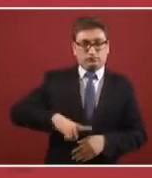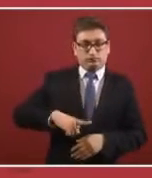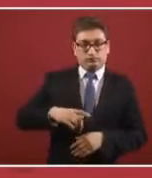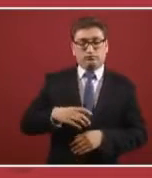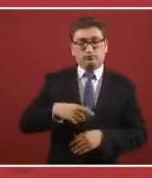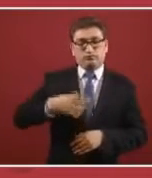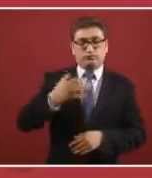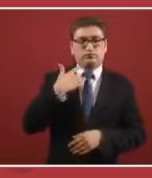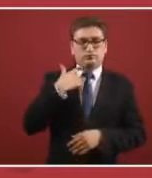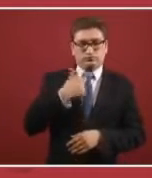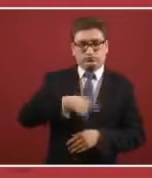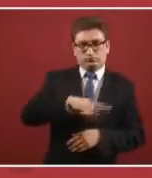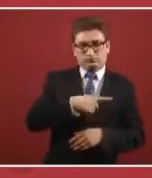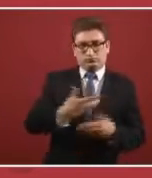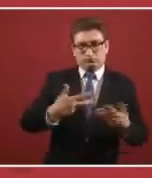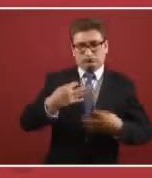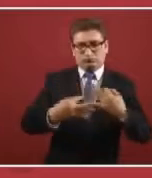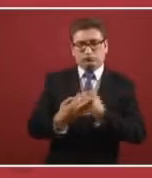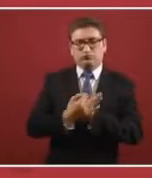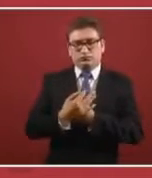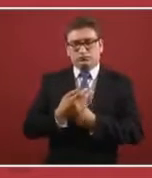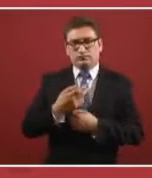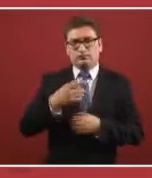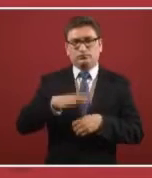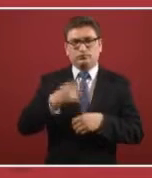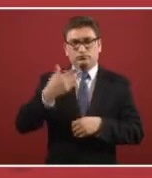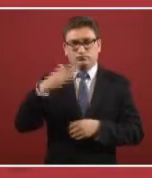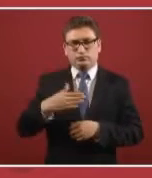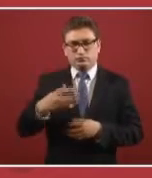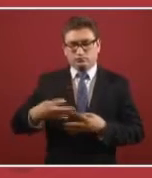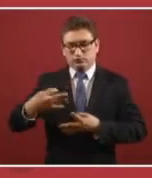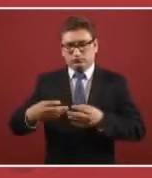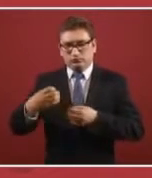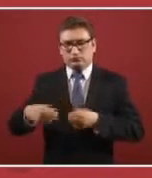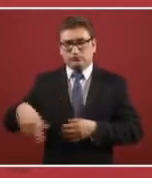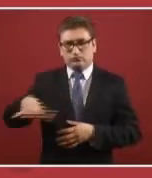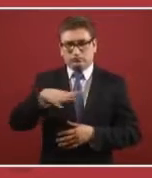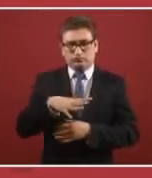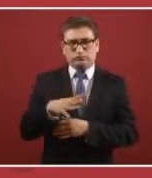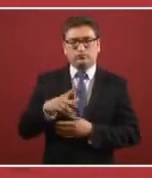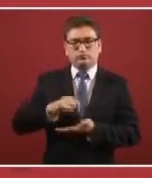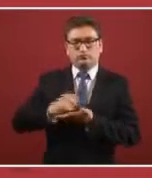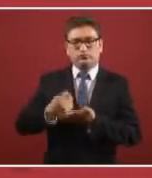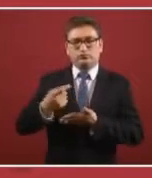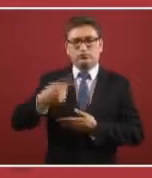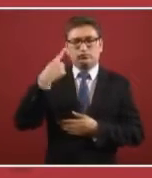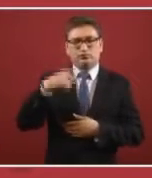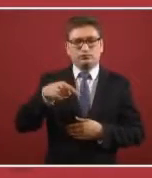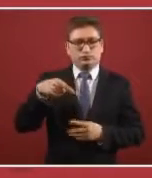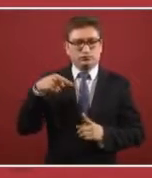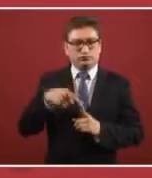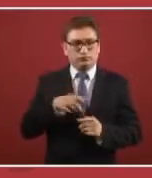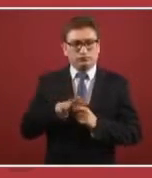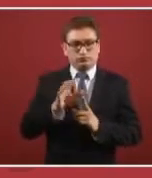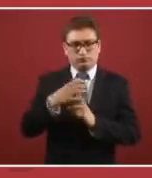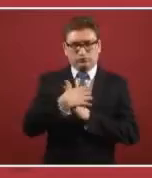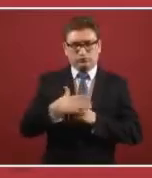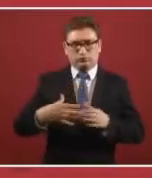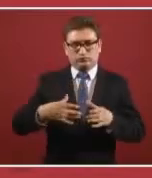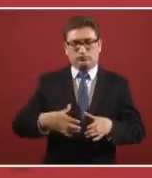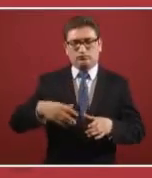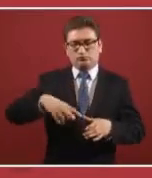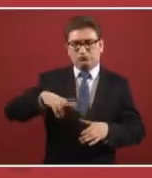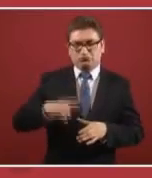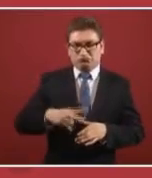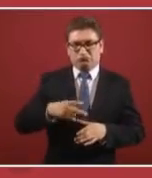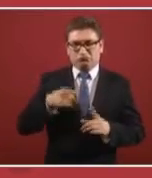federal anterior interpuso the states ante la that resolución the del previous Tribunal government Colegiado de had put so Tamaulipas that they para couldn't la do the creación de una research comisión por la verdad and y so la that they